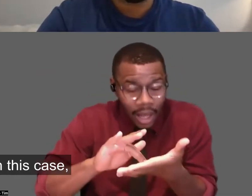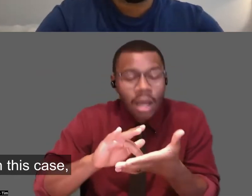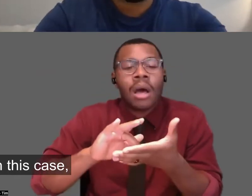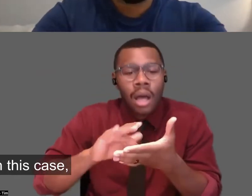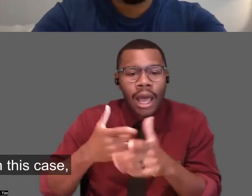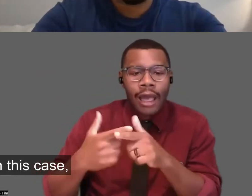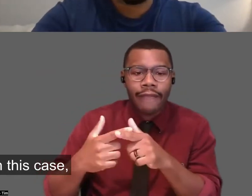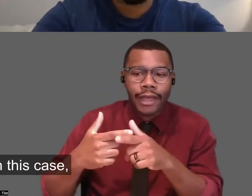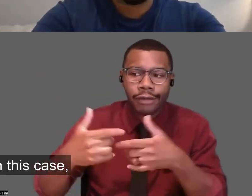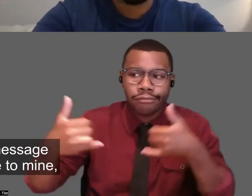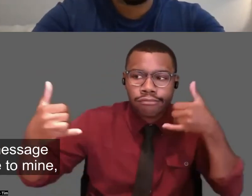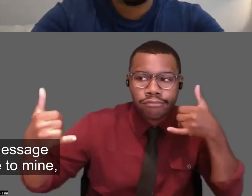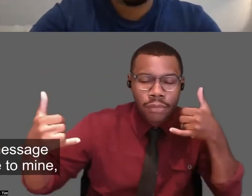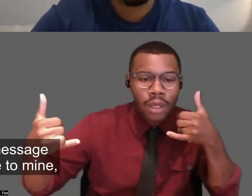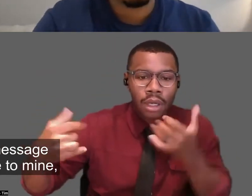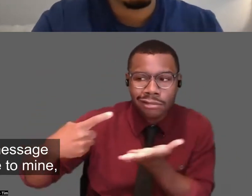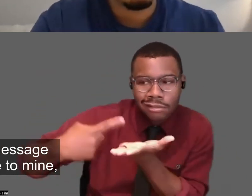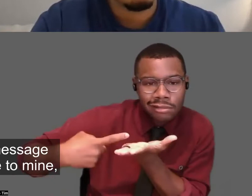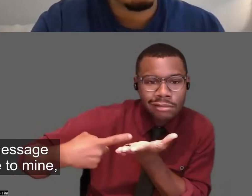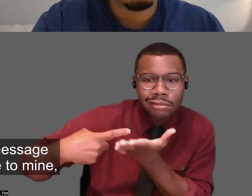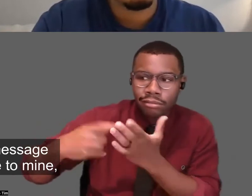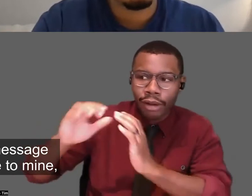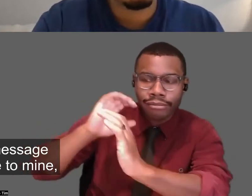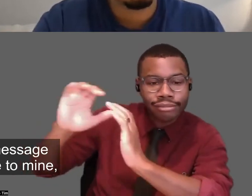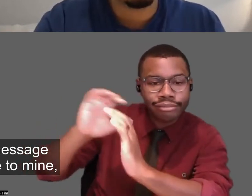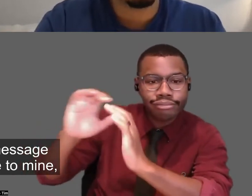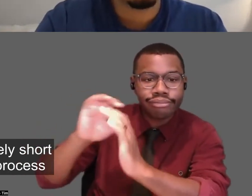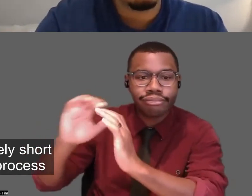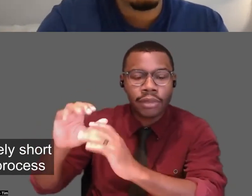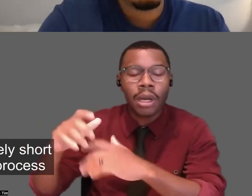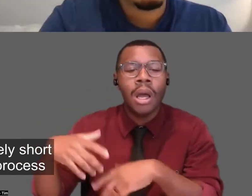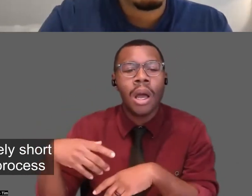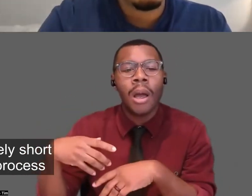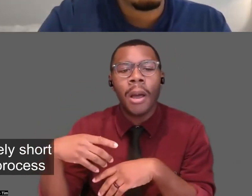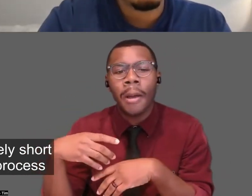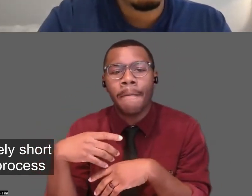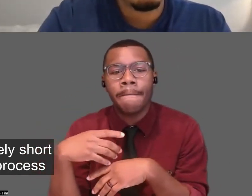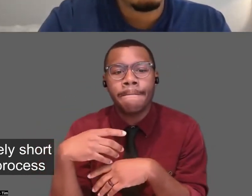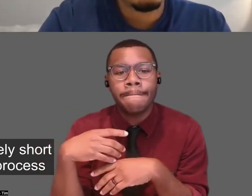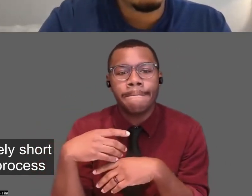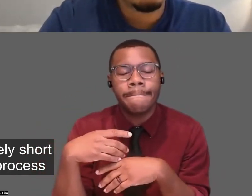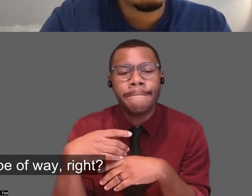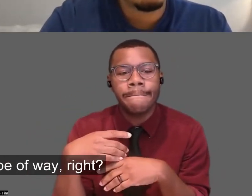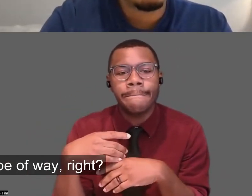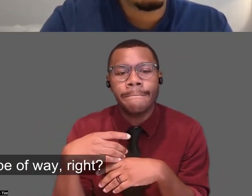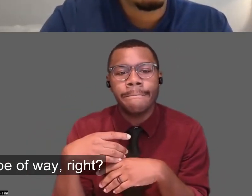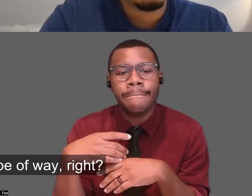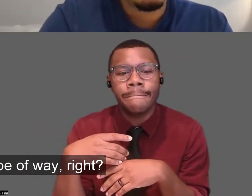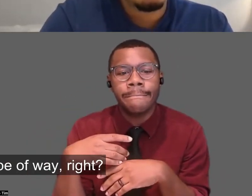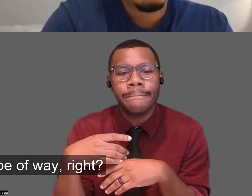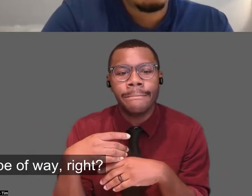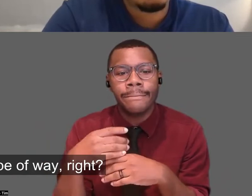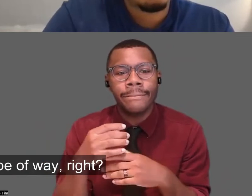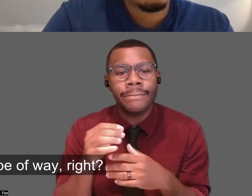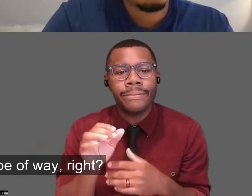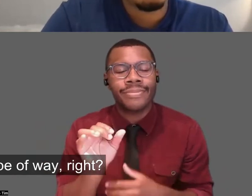Wi-Fi radio in this case, transmit that message from their phone to mine. I have completely short-circuited that process because I feel